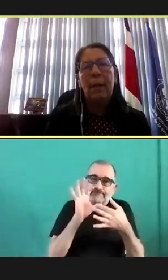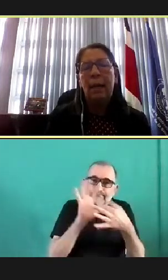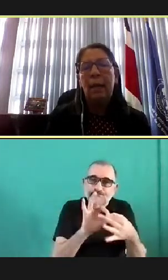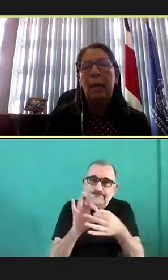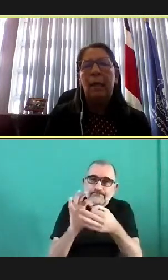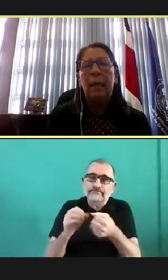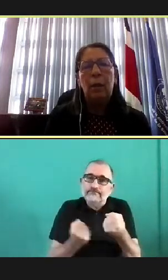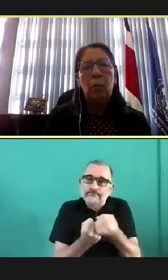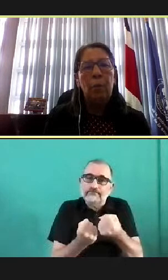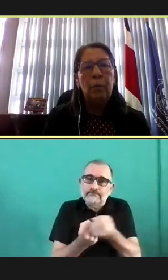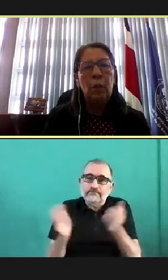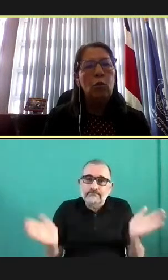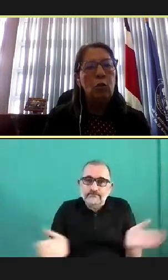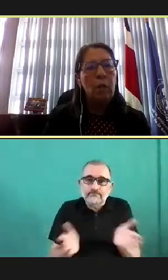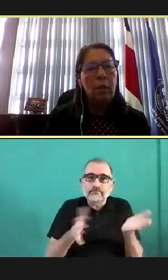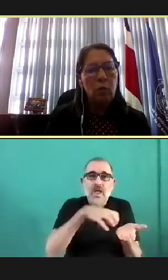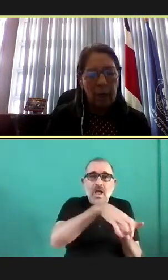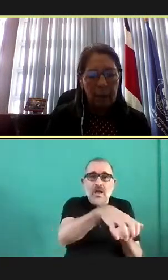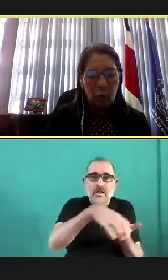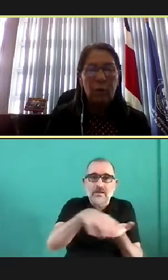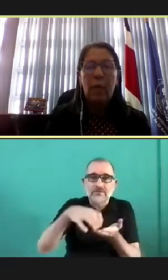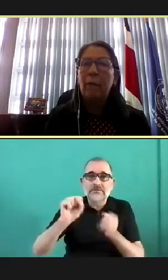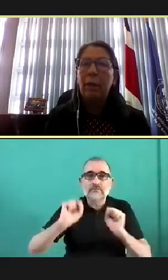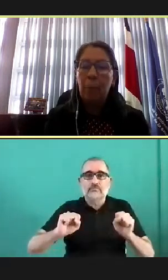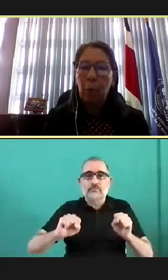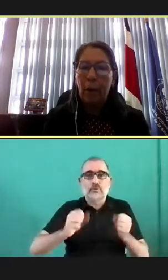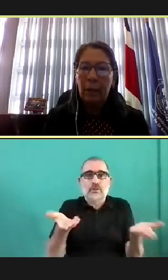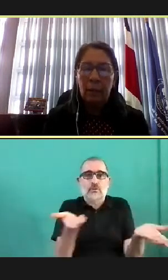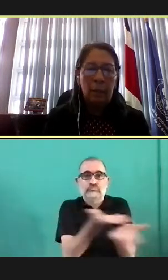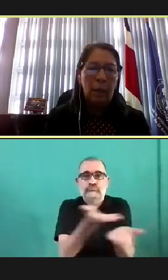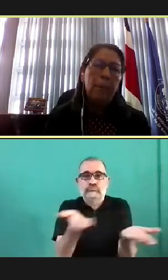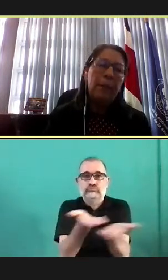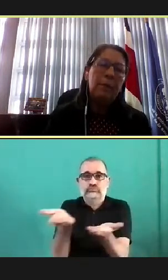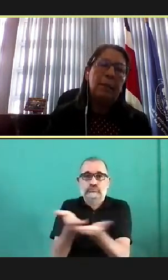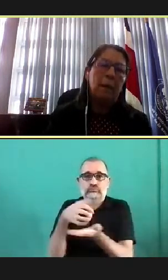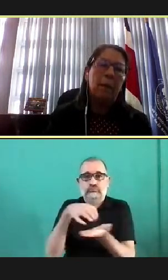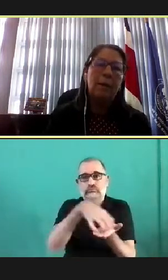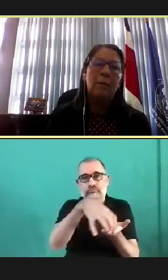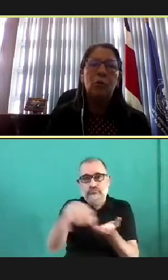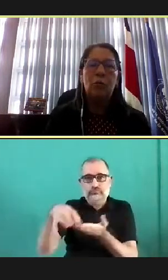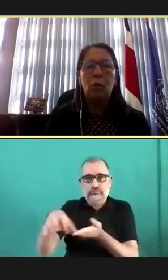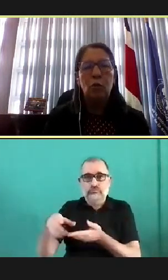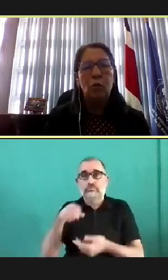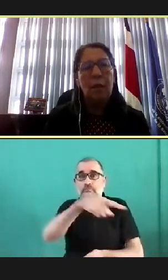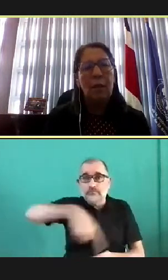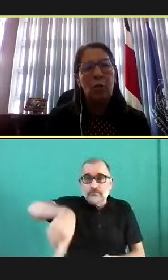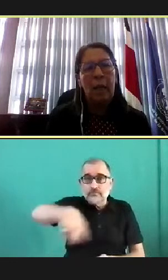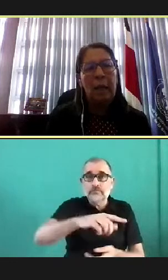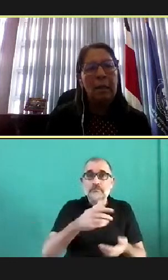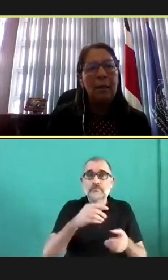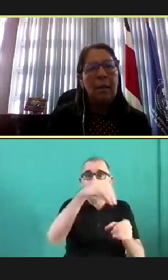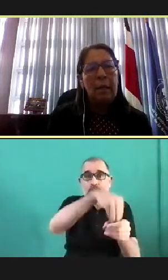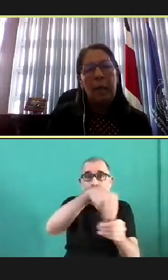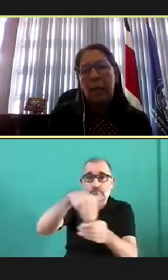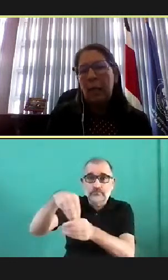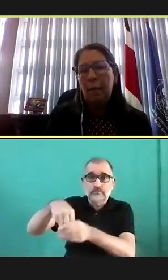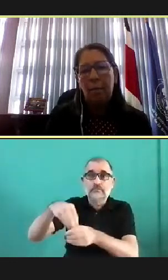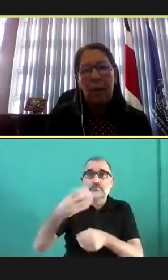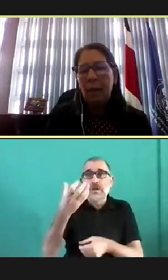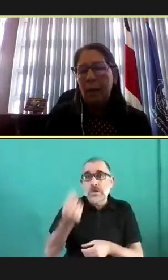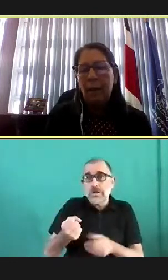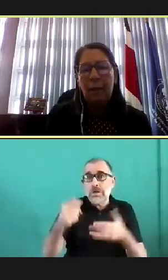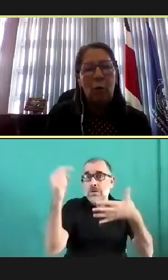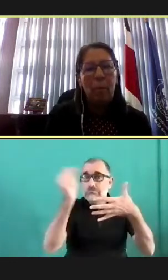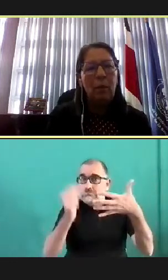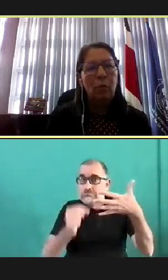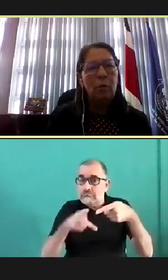the resources that have already been provided by the IMF.